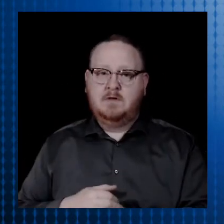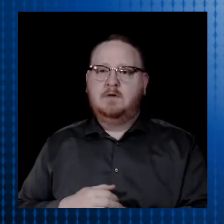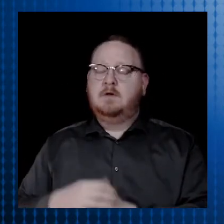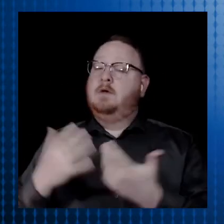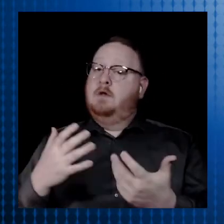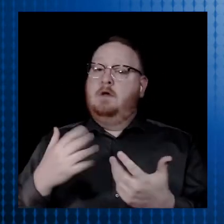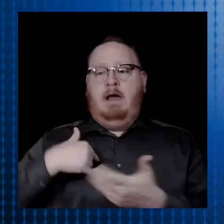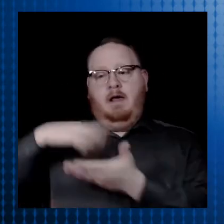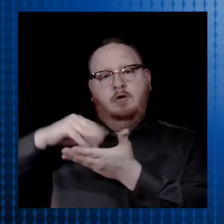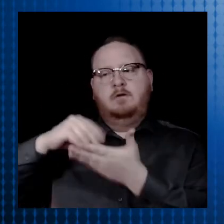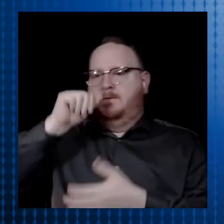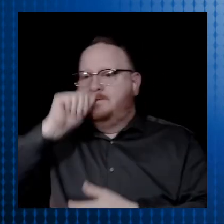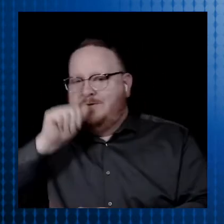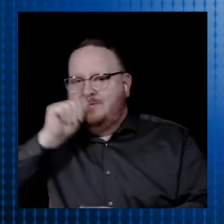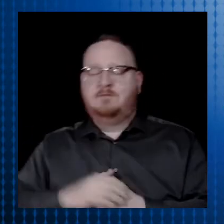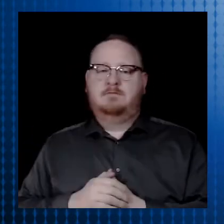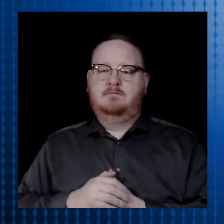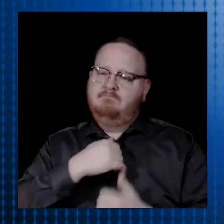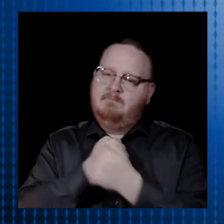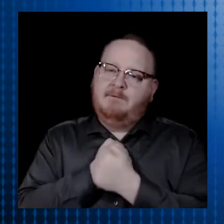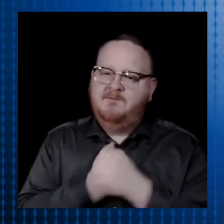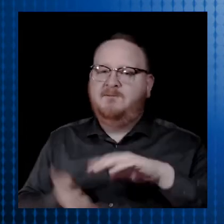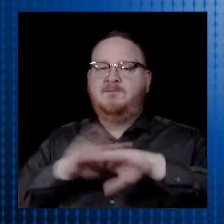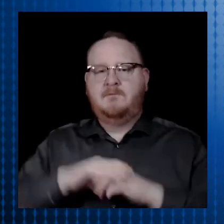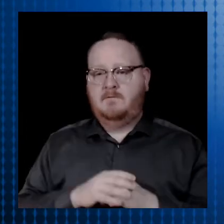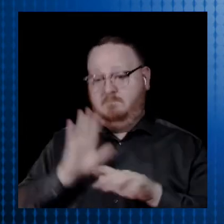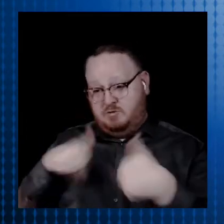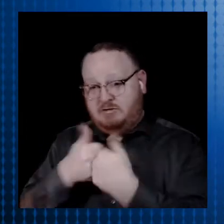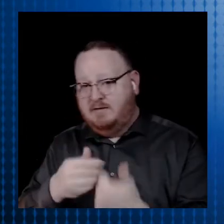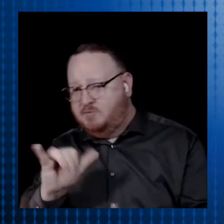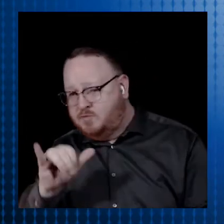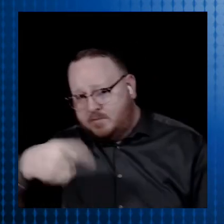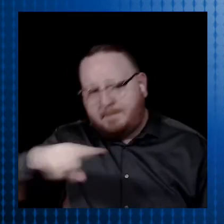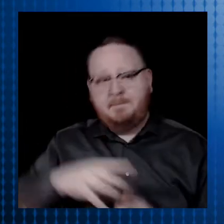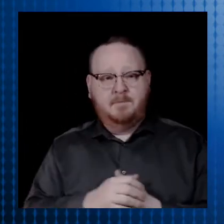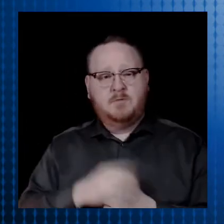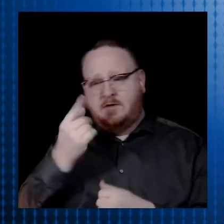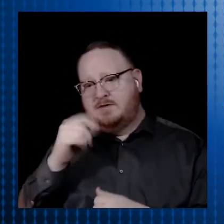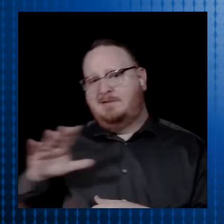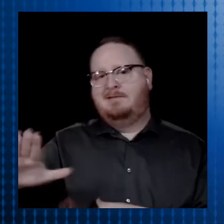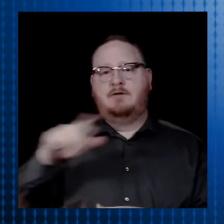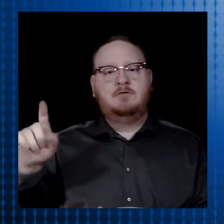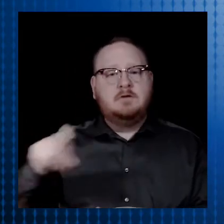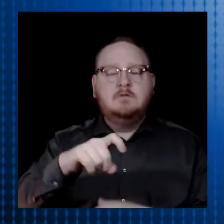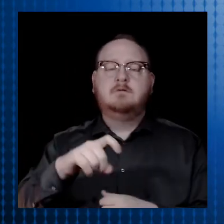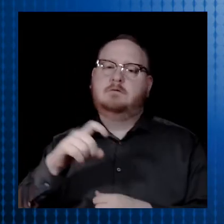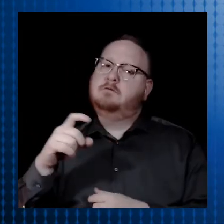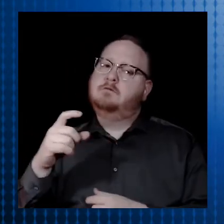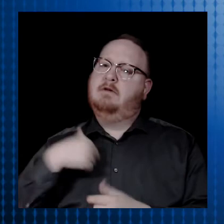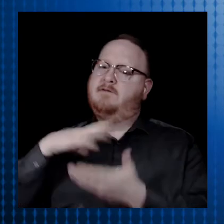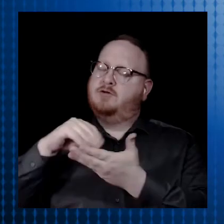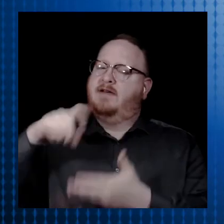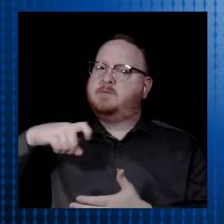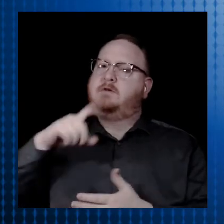patient and loving, to be more challenging to them, and to understand each of their needs. They taught me to be kinder, to let things go